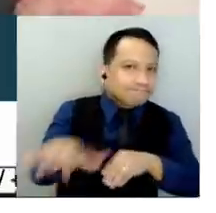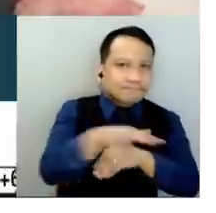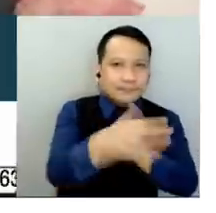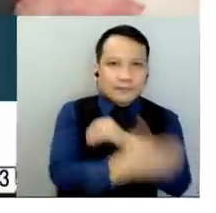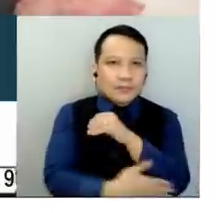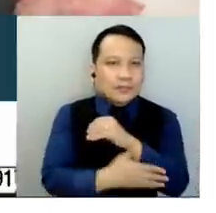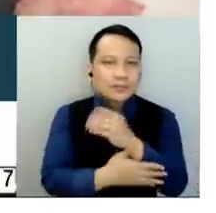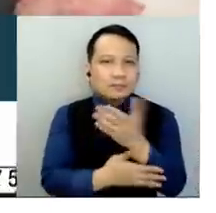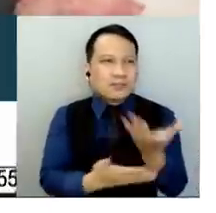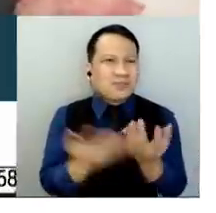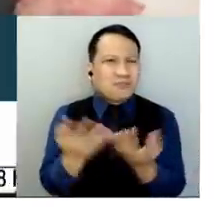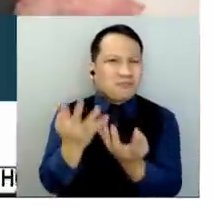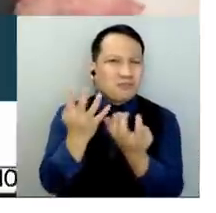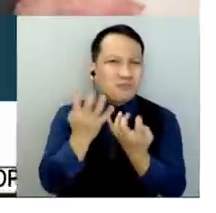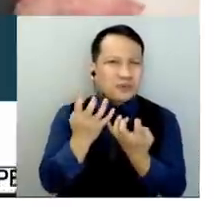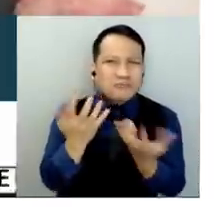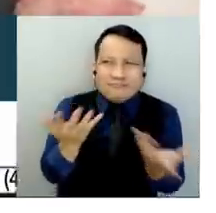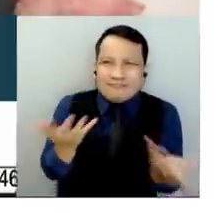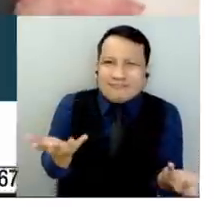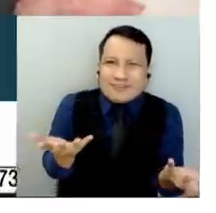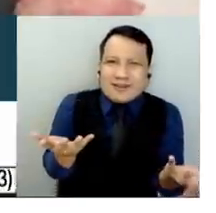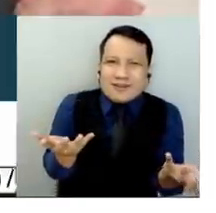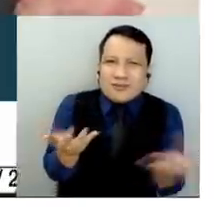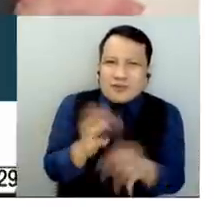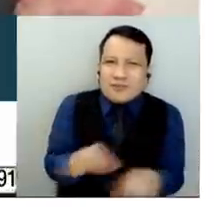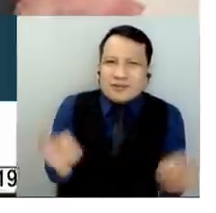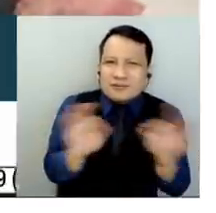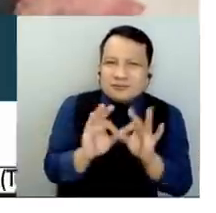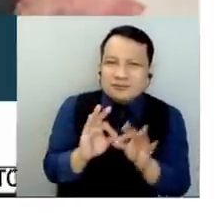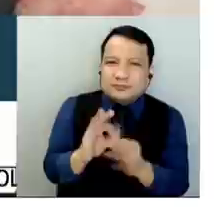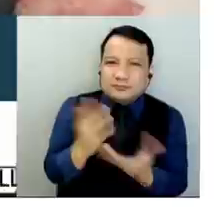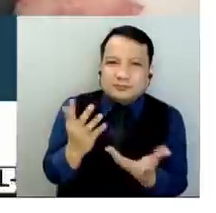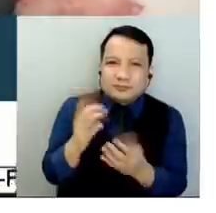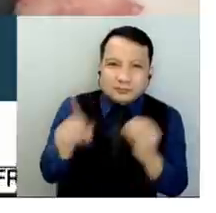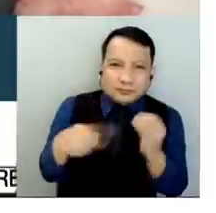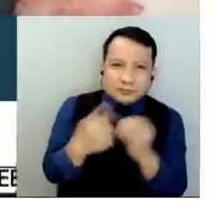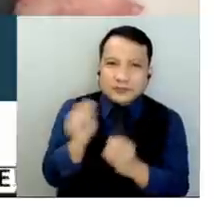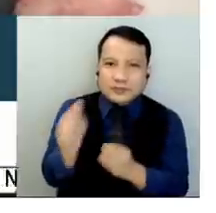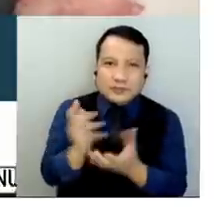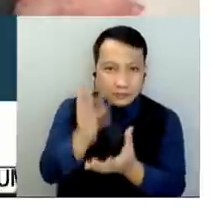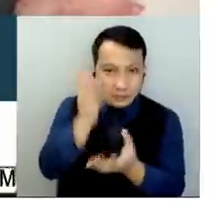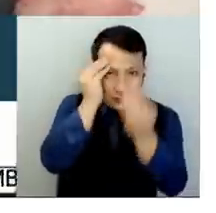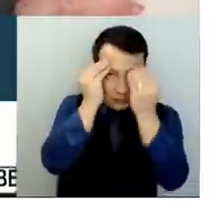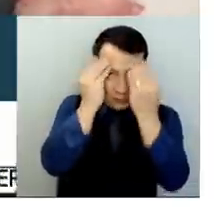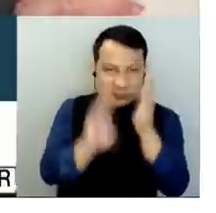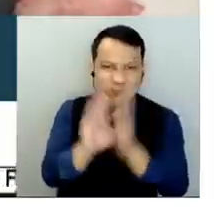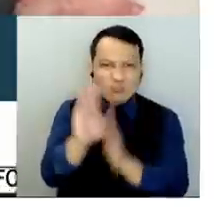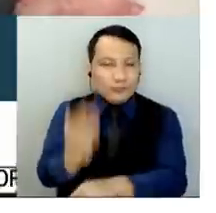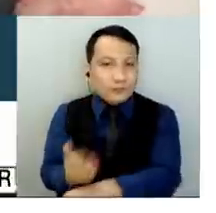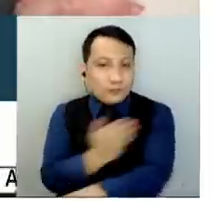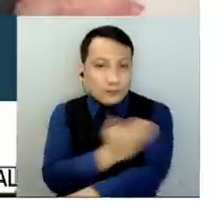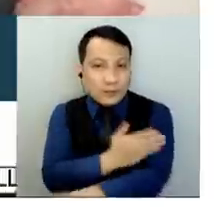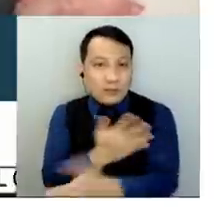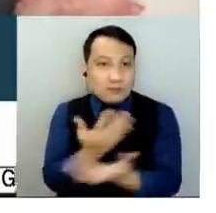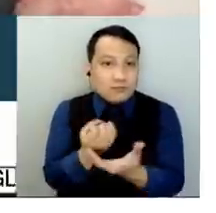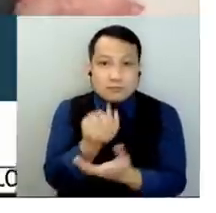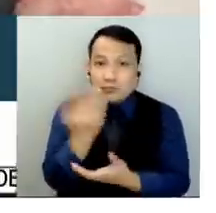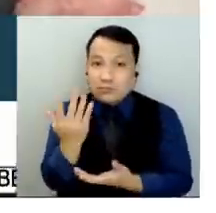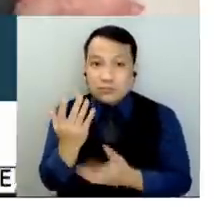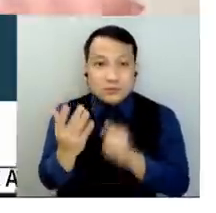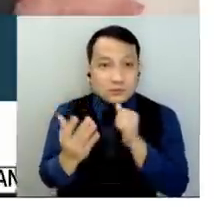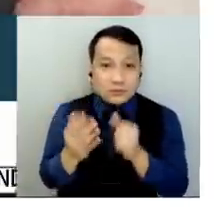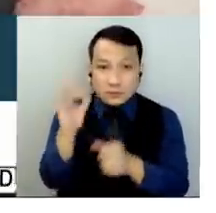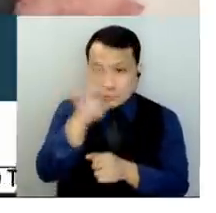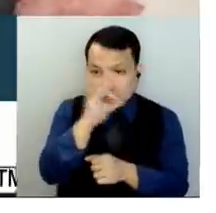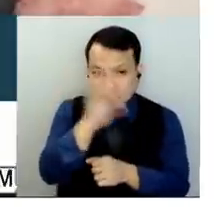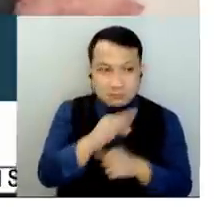the first question. What's the impact? You know, in terms of learning outcomes, in terms of scores, in terms of math, Filipino,